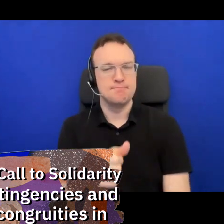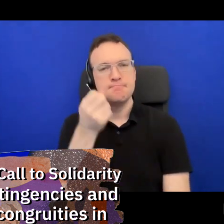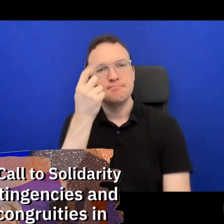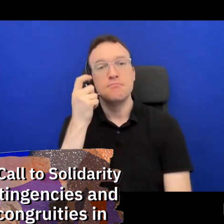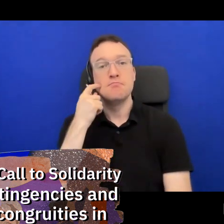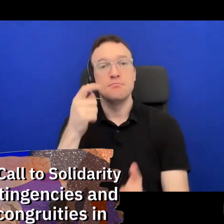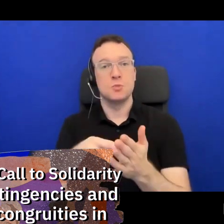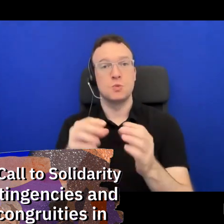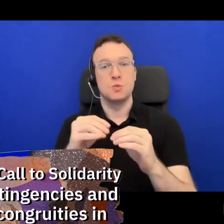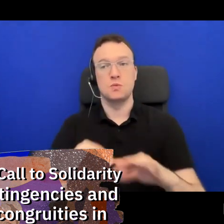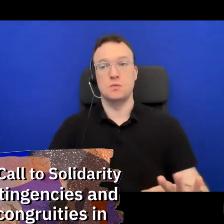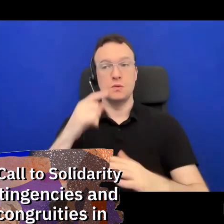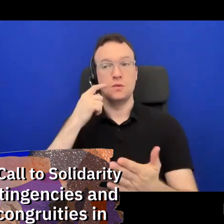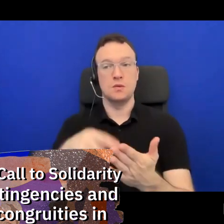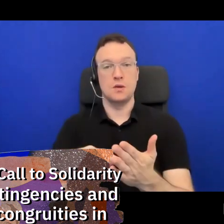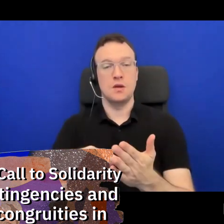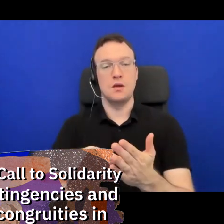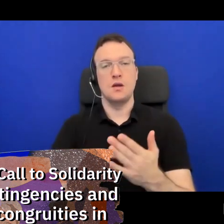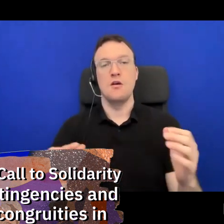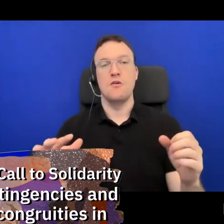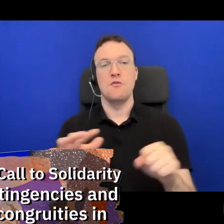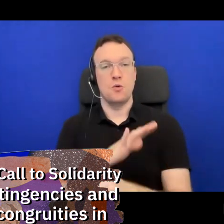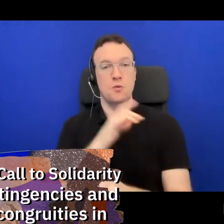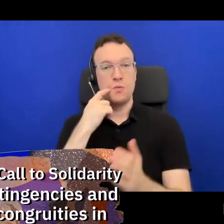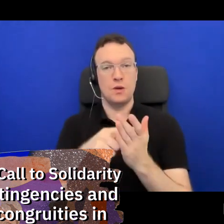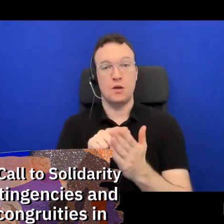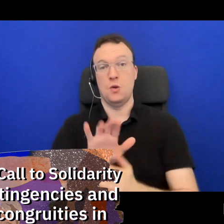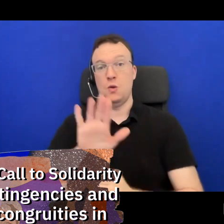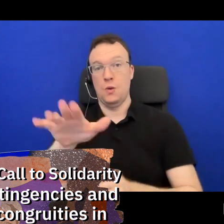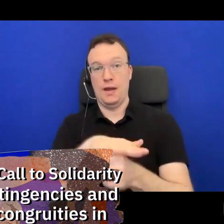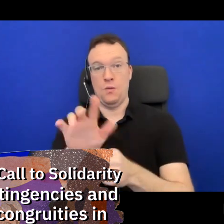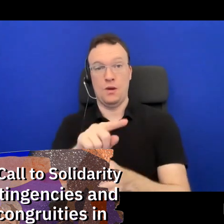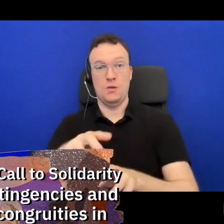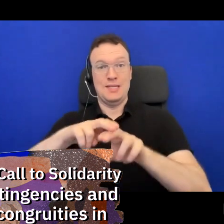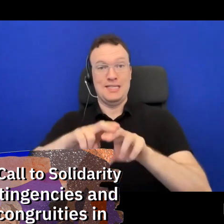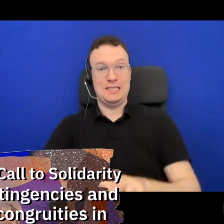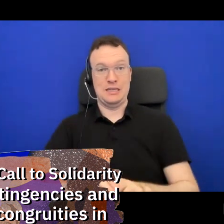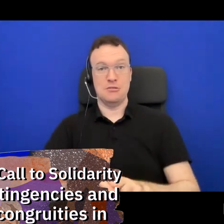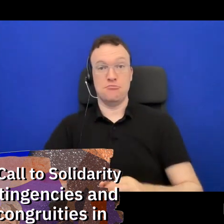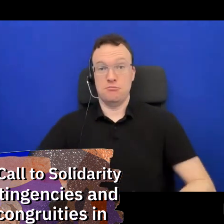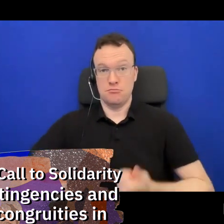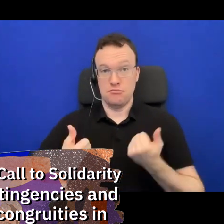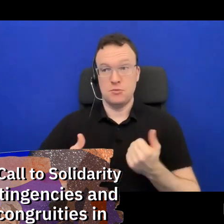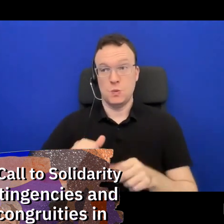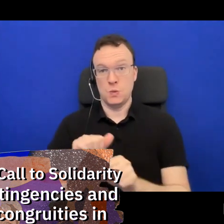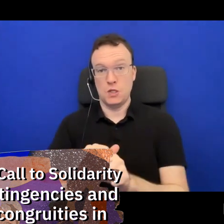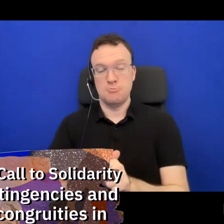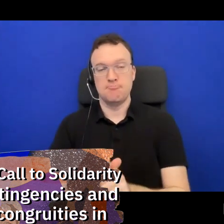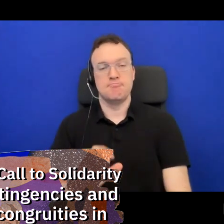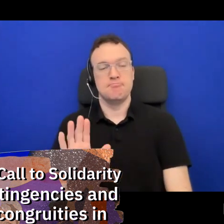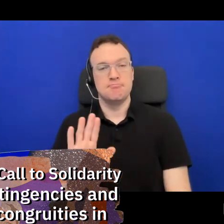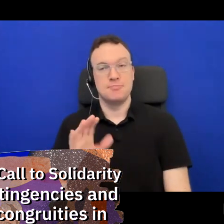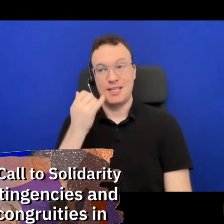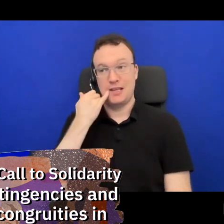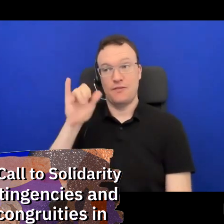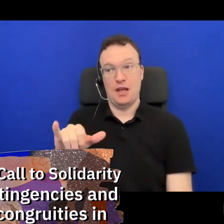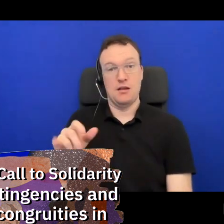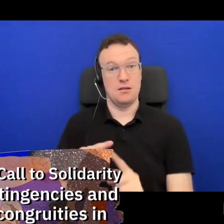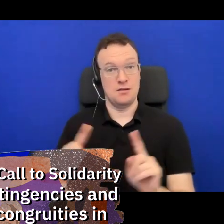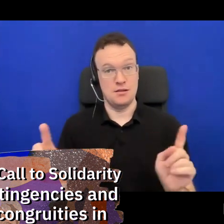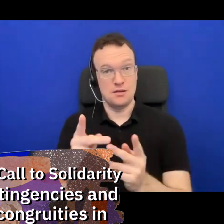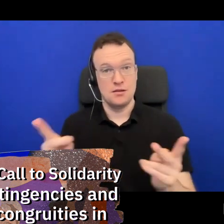this acknowledgement may not be for the territory that you are currently on. We ask if that's the case, that you take